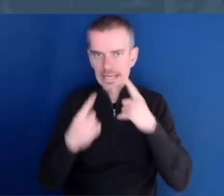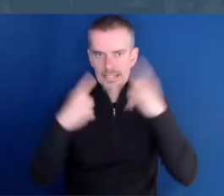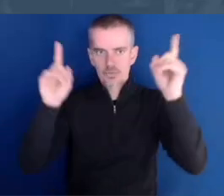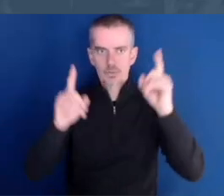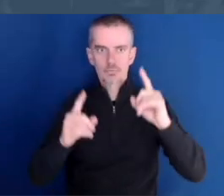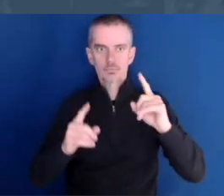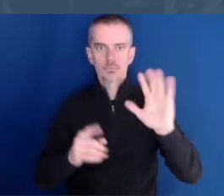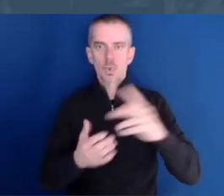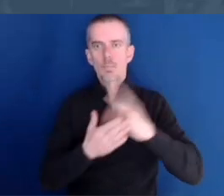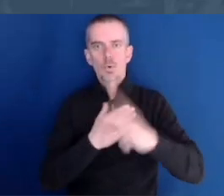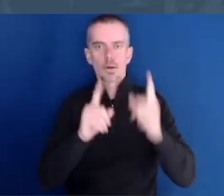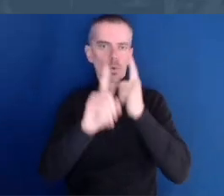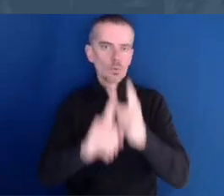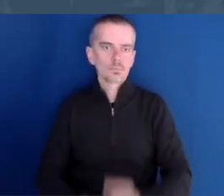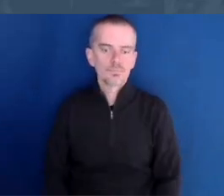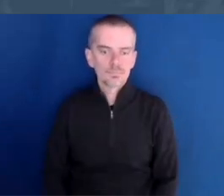programmatic goals, right?